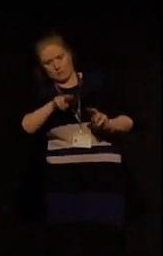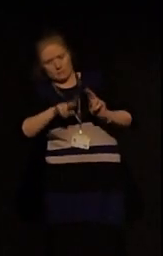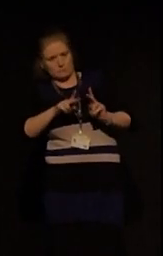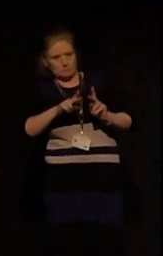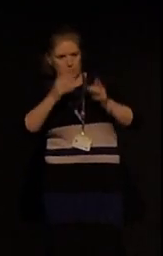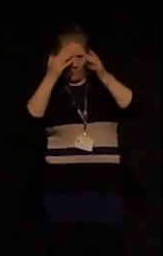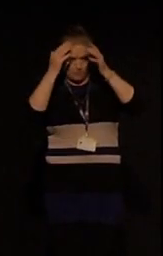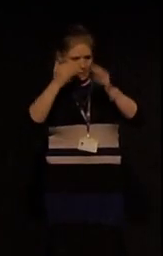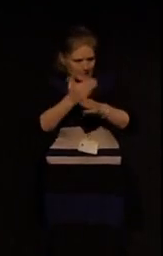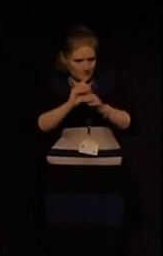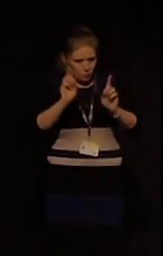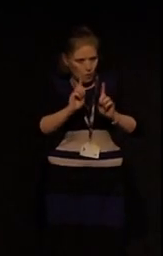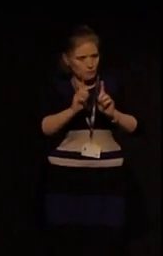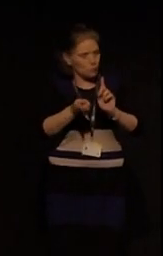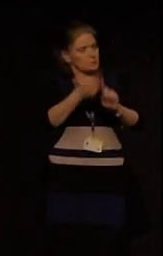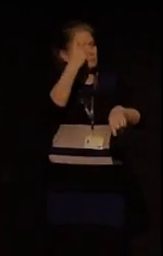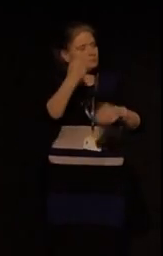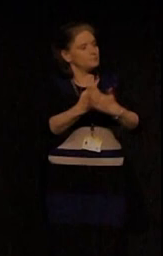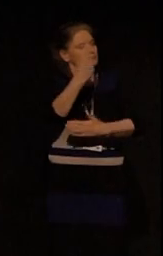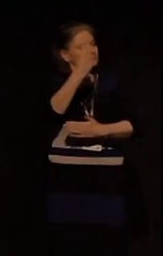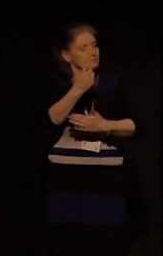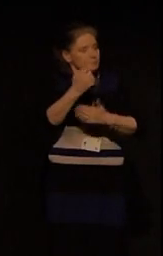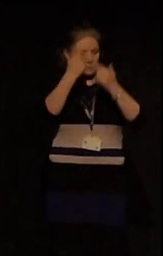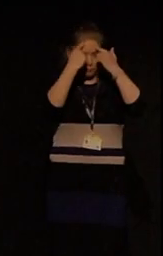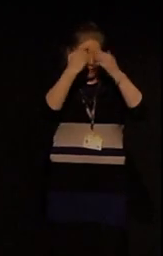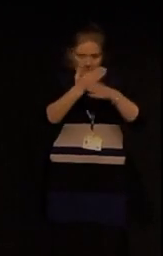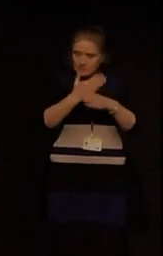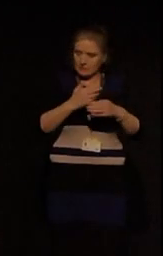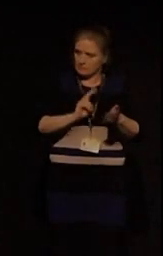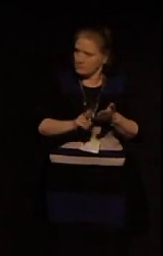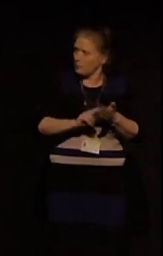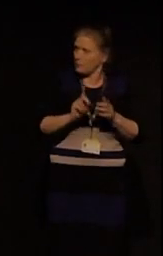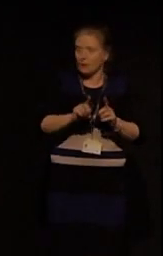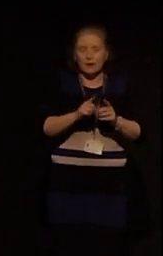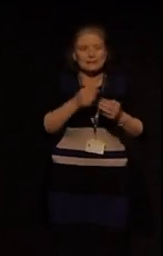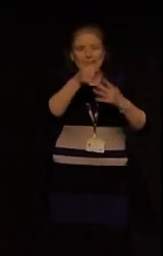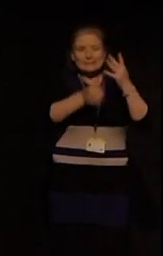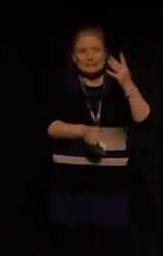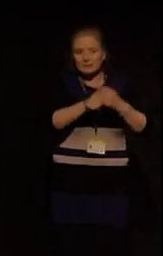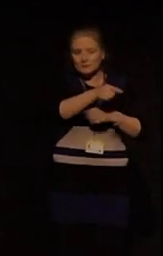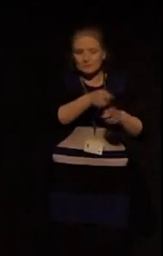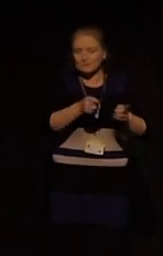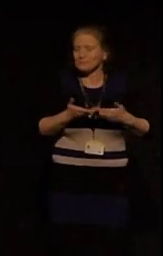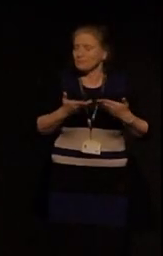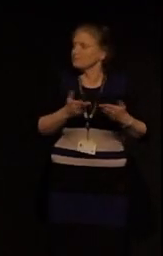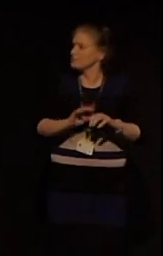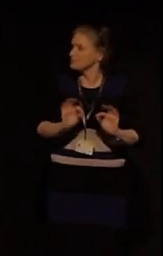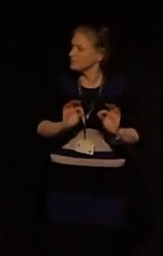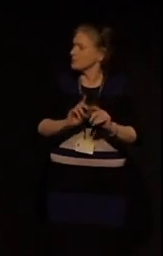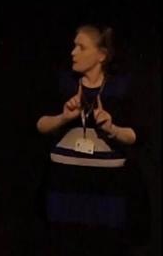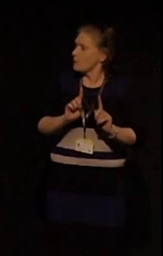could measure the spontaneous fluctuations of the brain activity. And we'll go into the details on it, but what we did